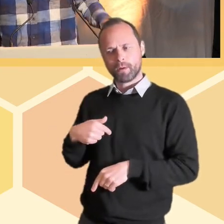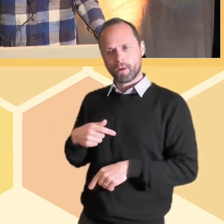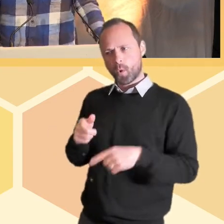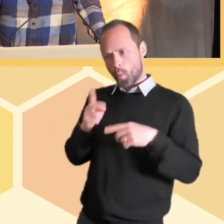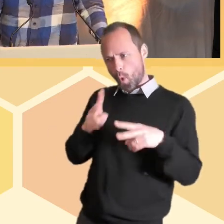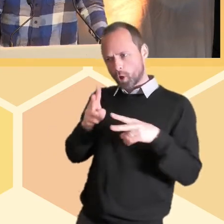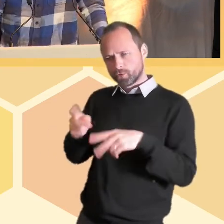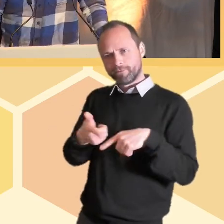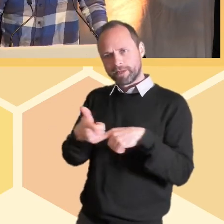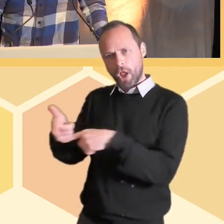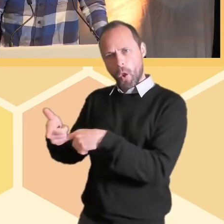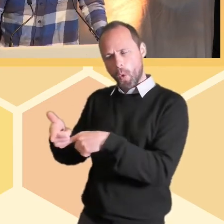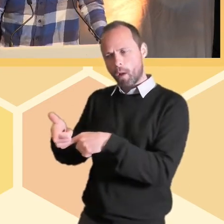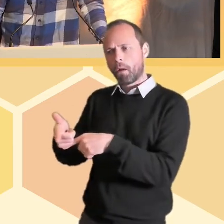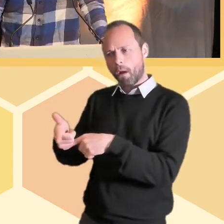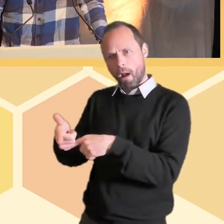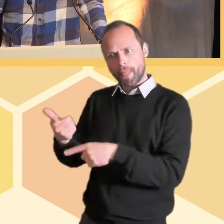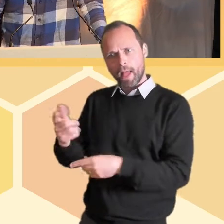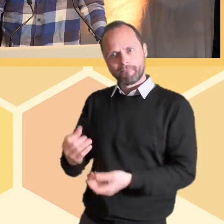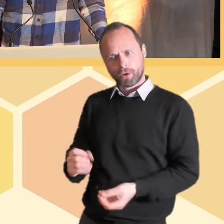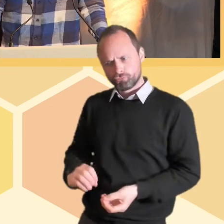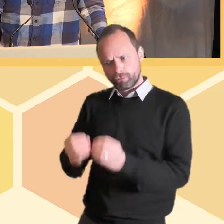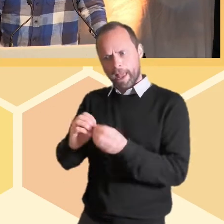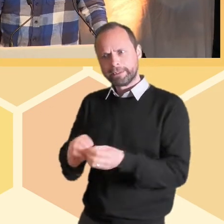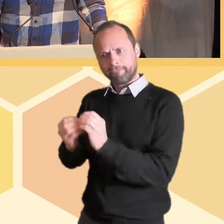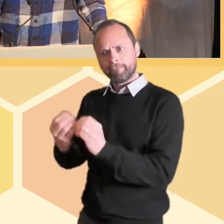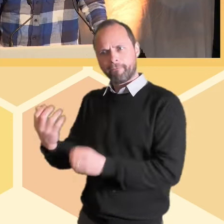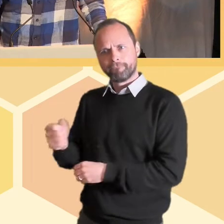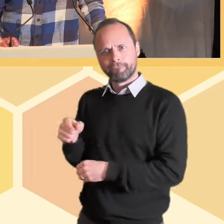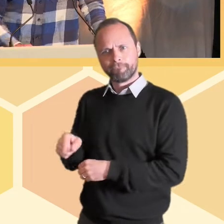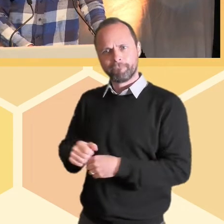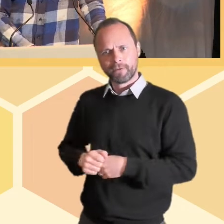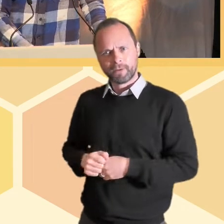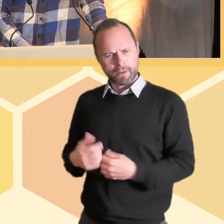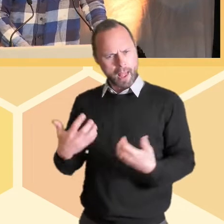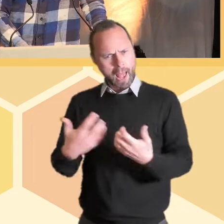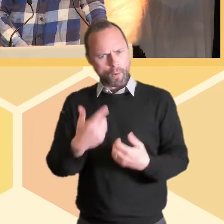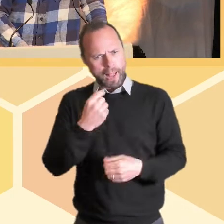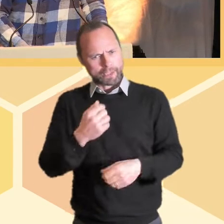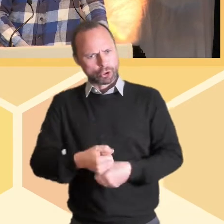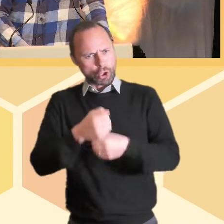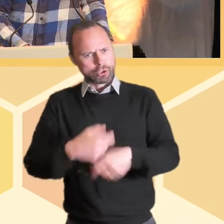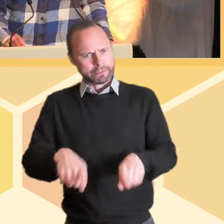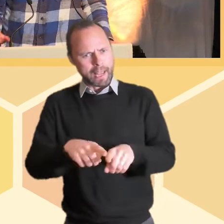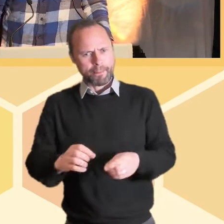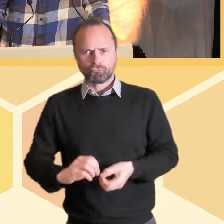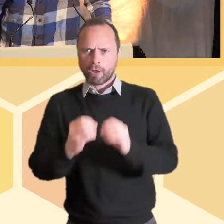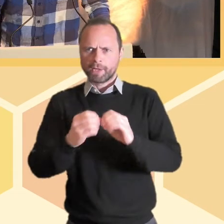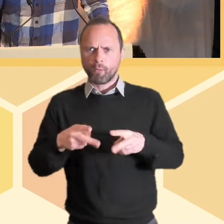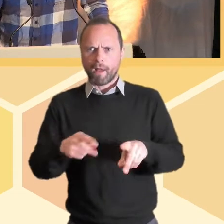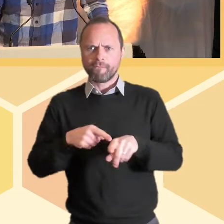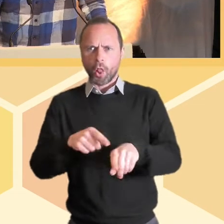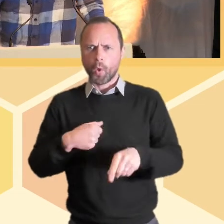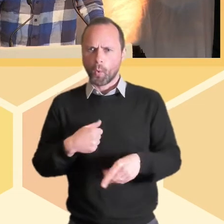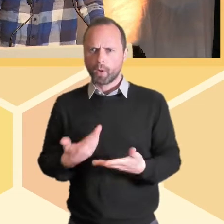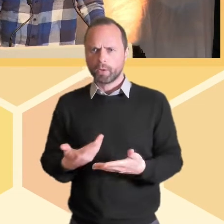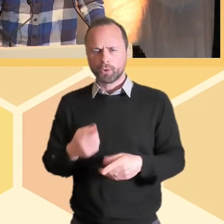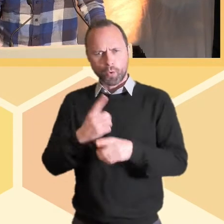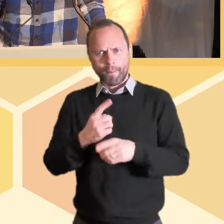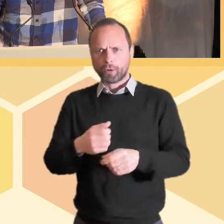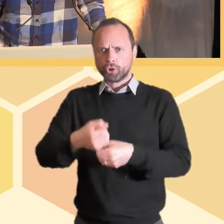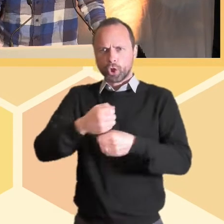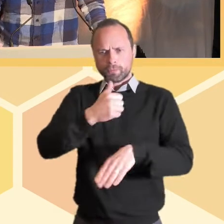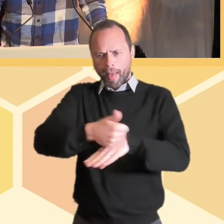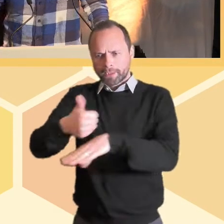this level of creativity, particularly when we talk about plants and projects? Because we've got a few challenges, don't